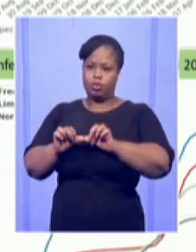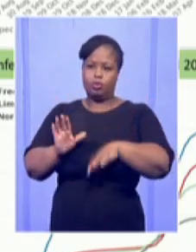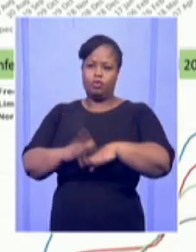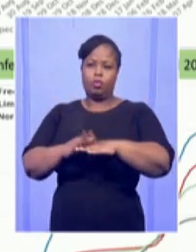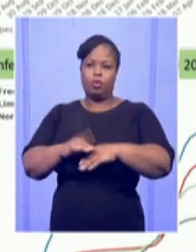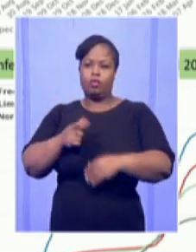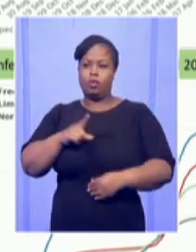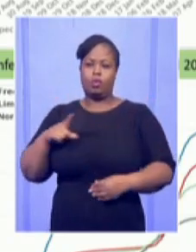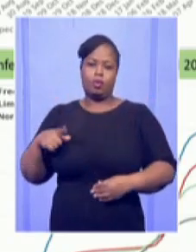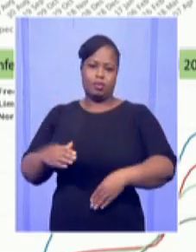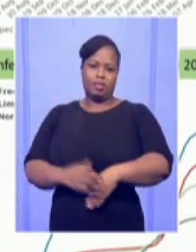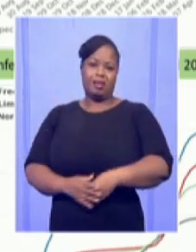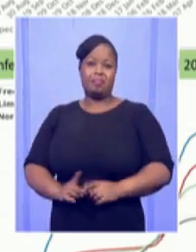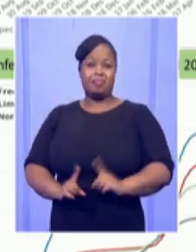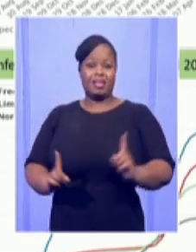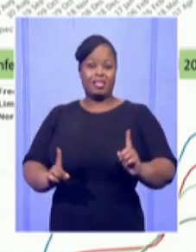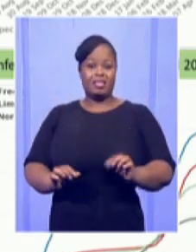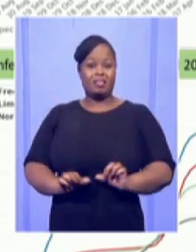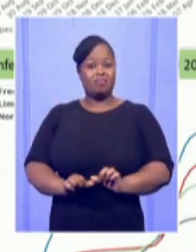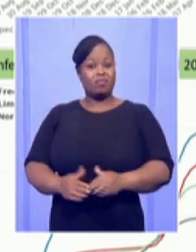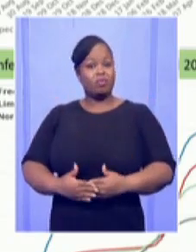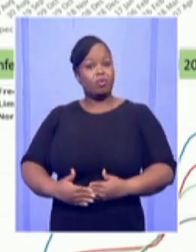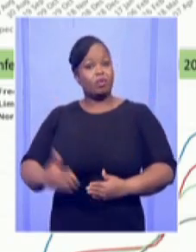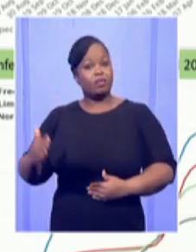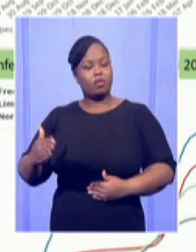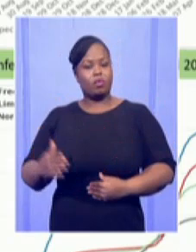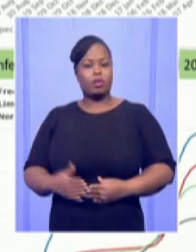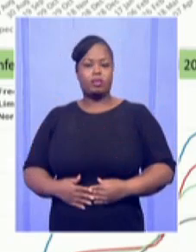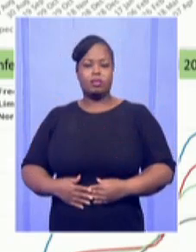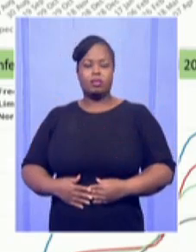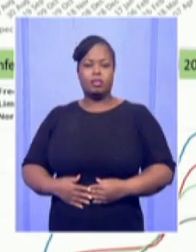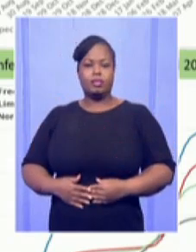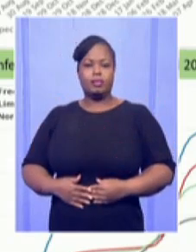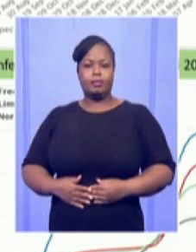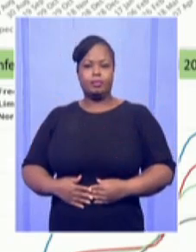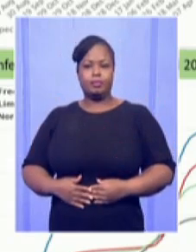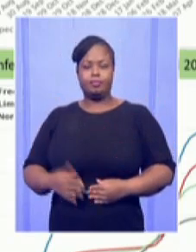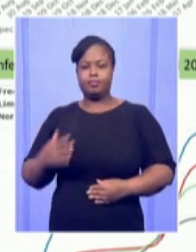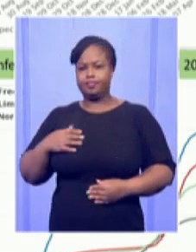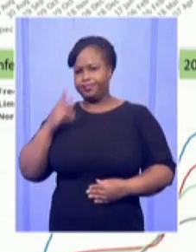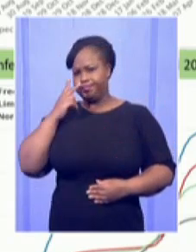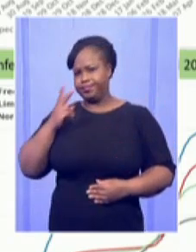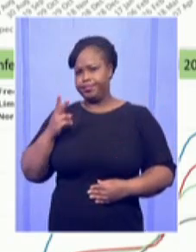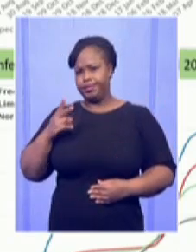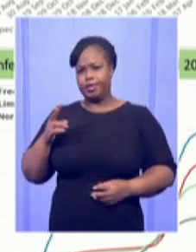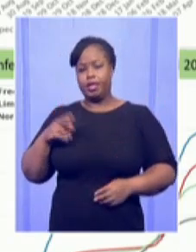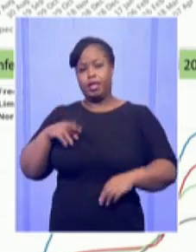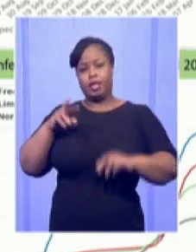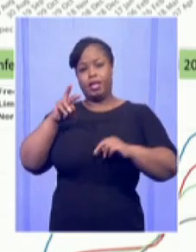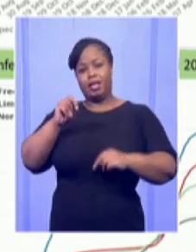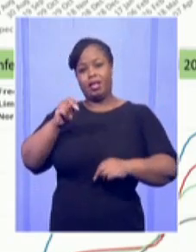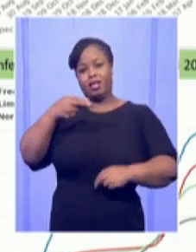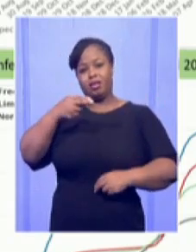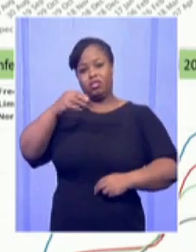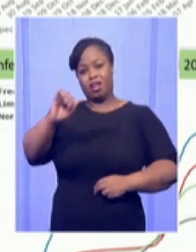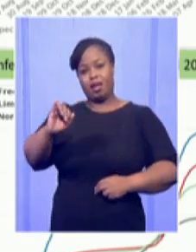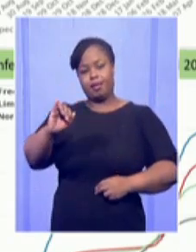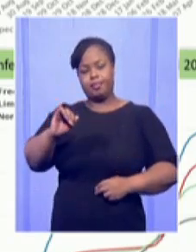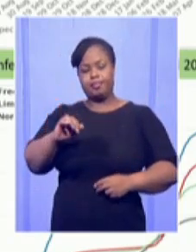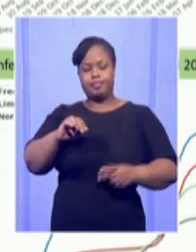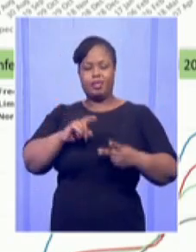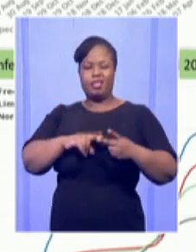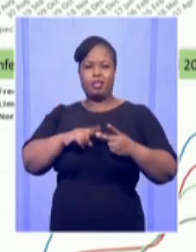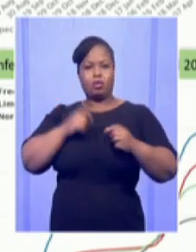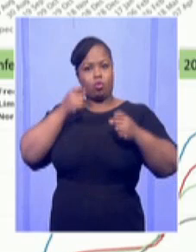But going forward, given the context of the national health insurance and the objectives